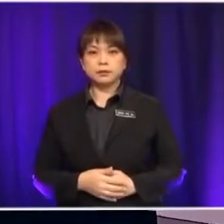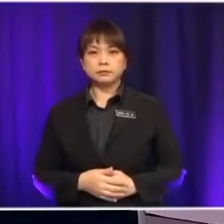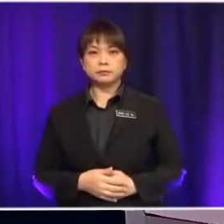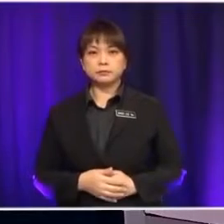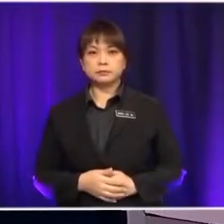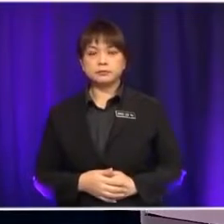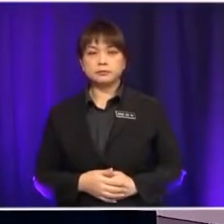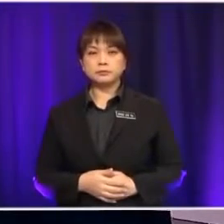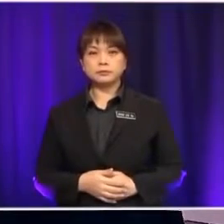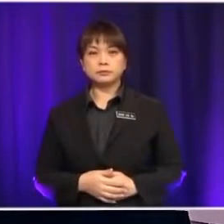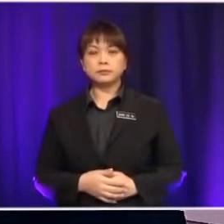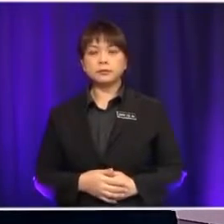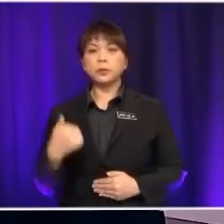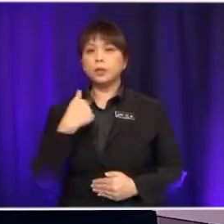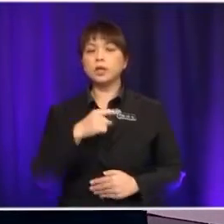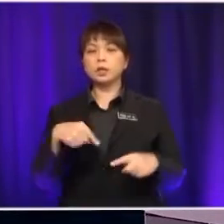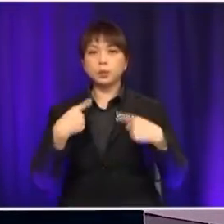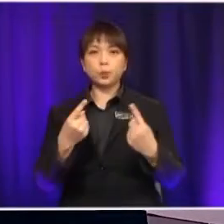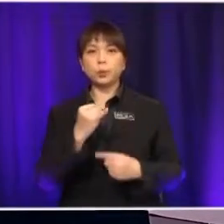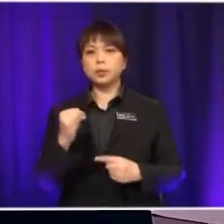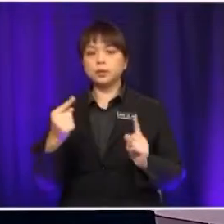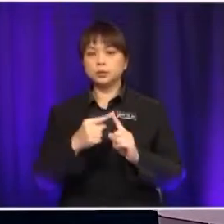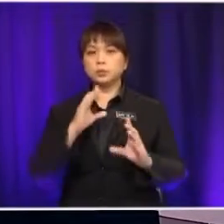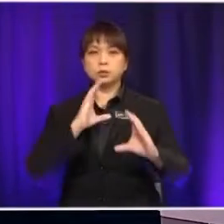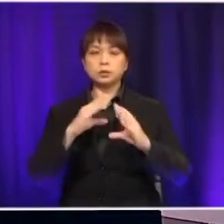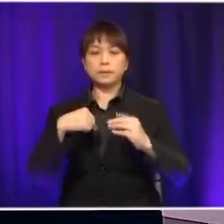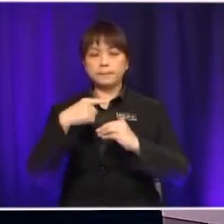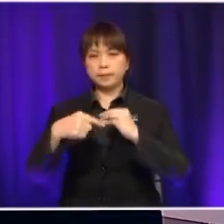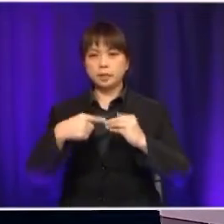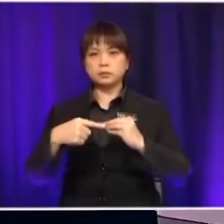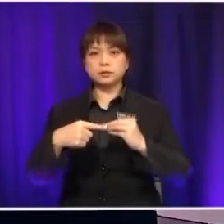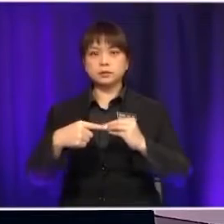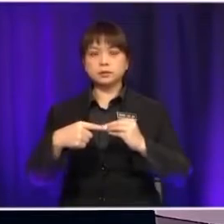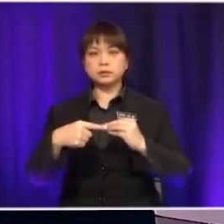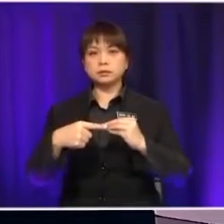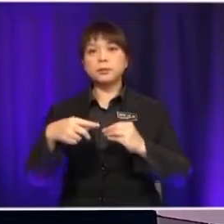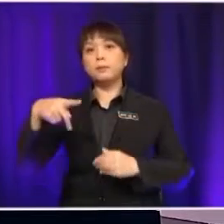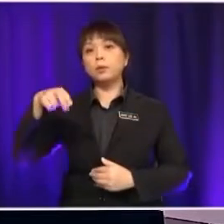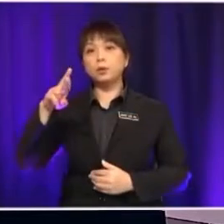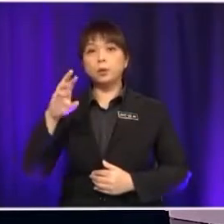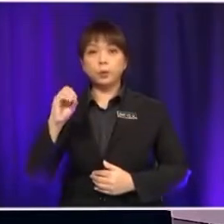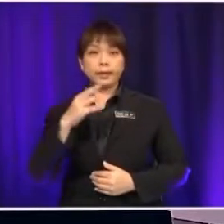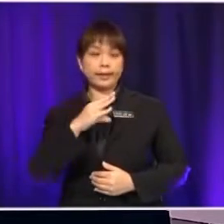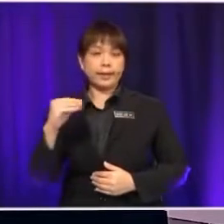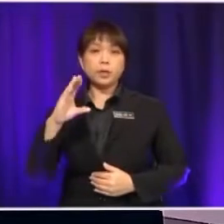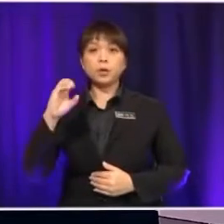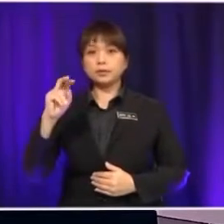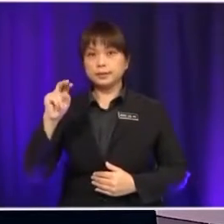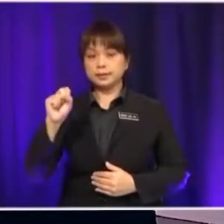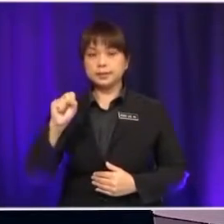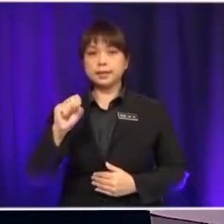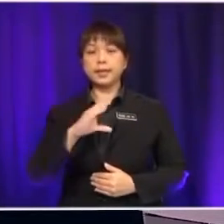on. Okay. So we're going to talk about the pros and cons of these two devices. So how are we going to weigh